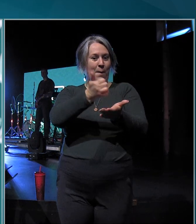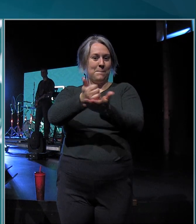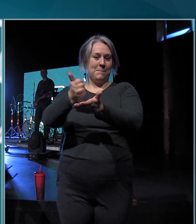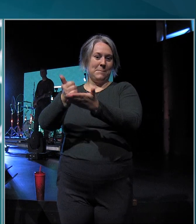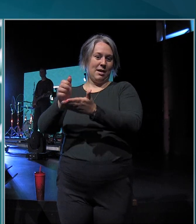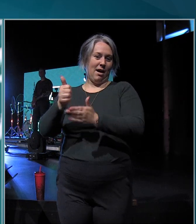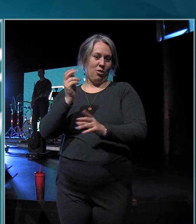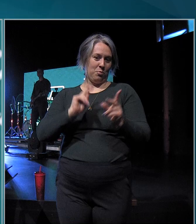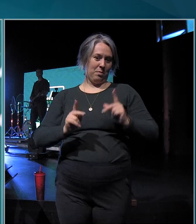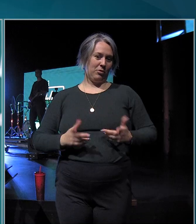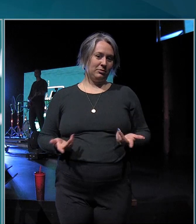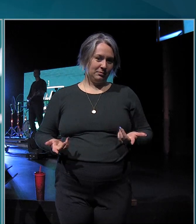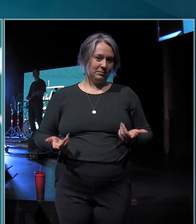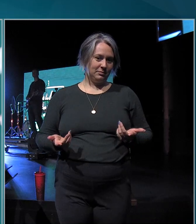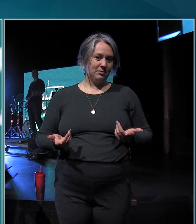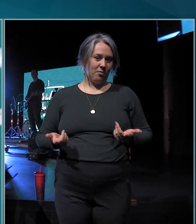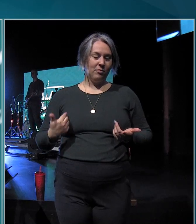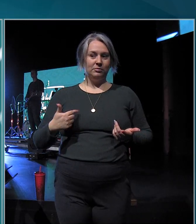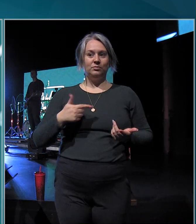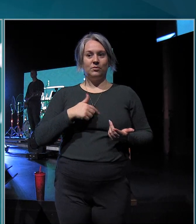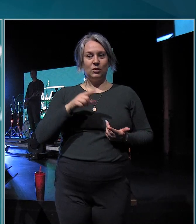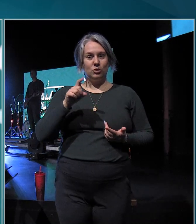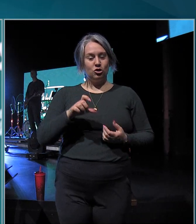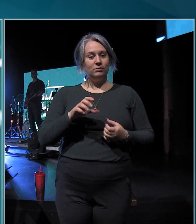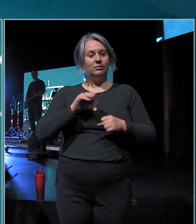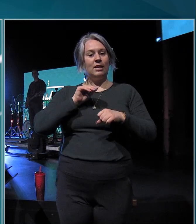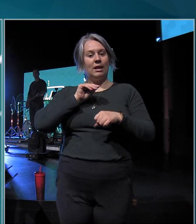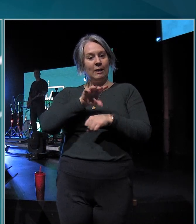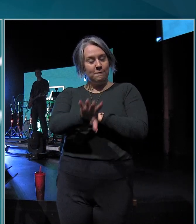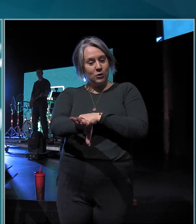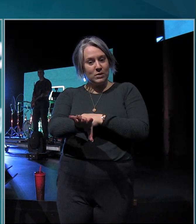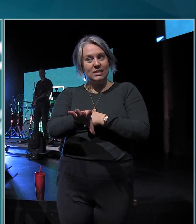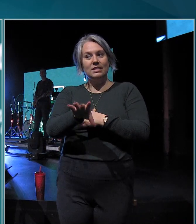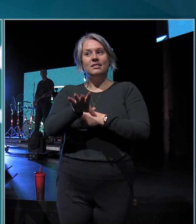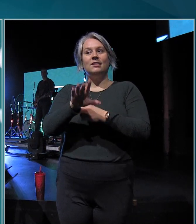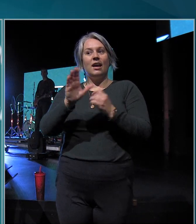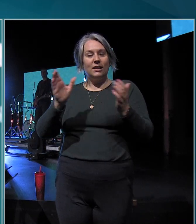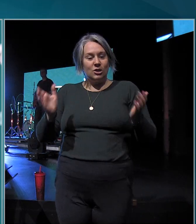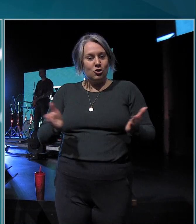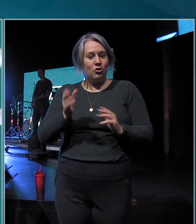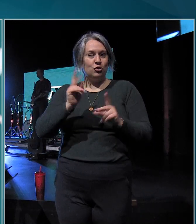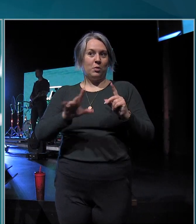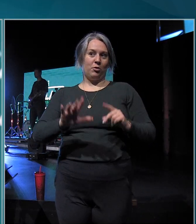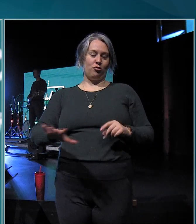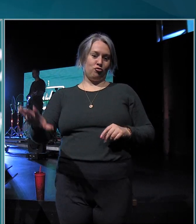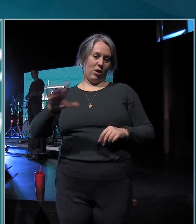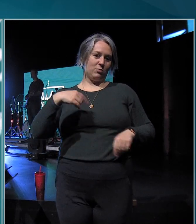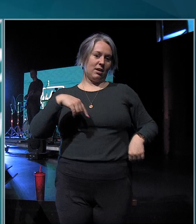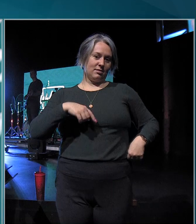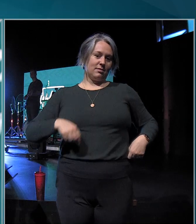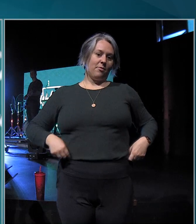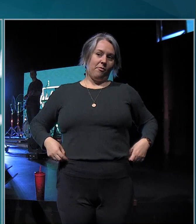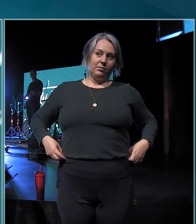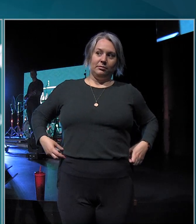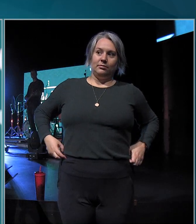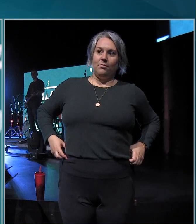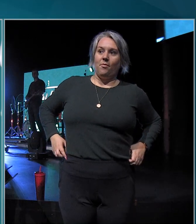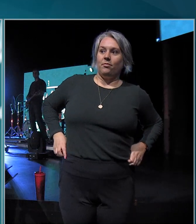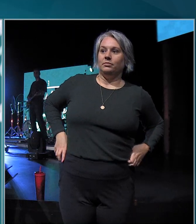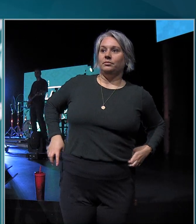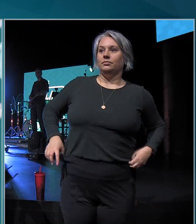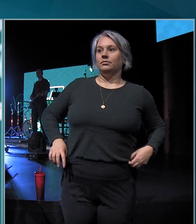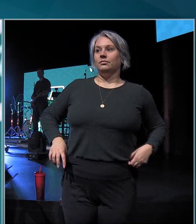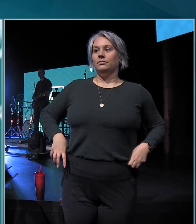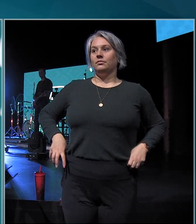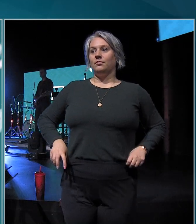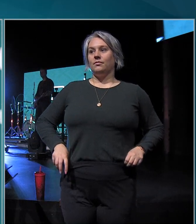being to be a voice, to influence, and to influence those around us. And so I'm challenging our church this morning, hey, we're gonna go